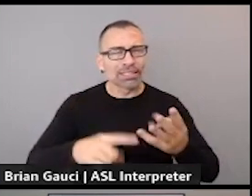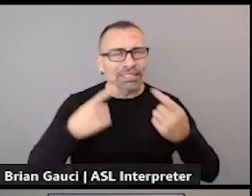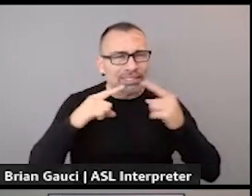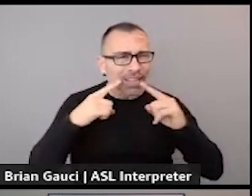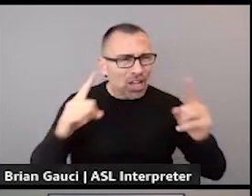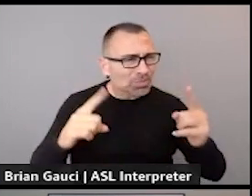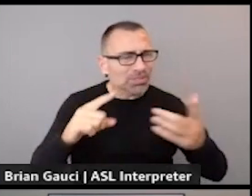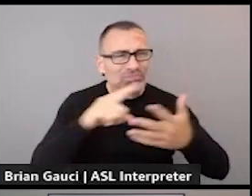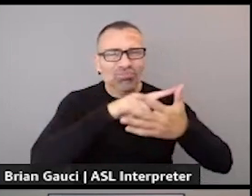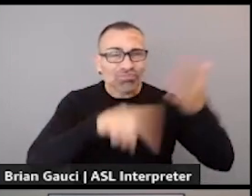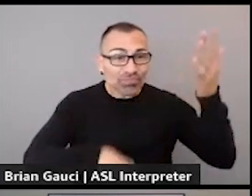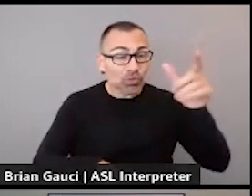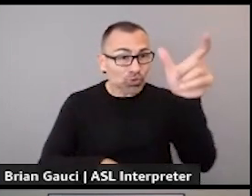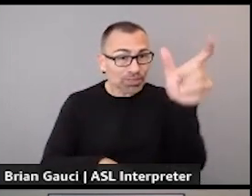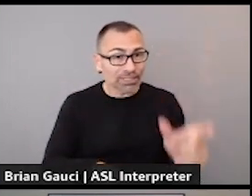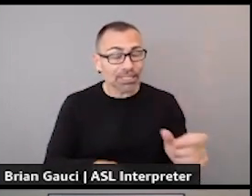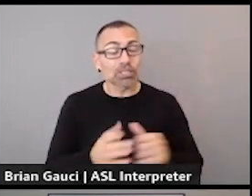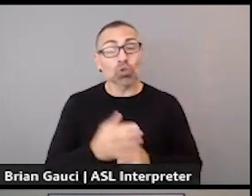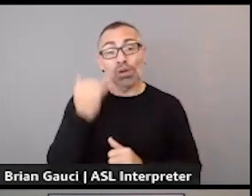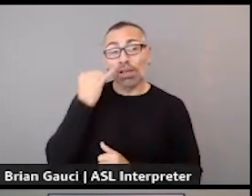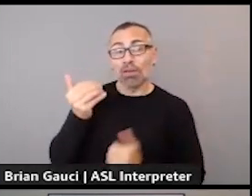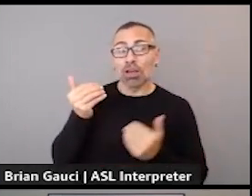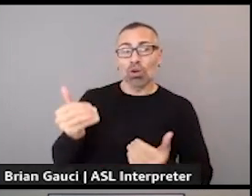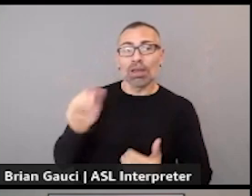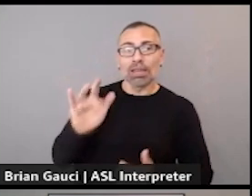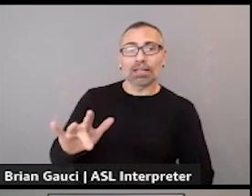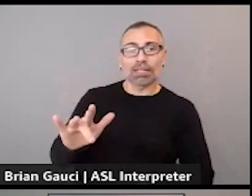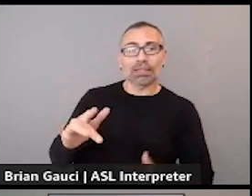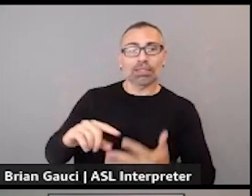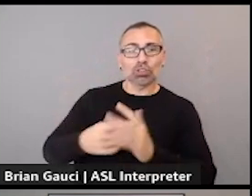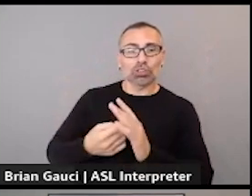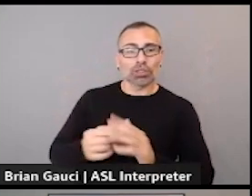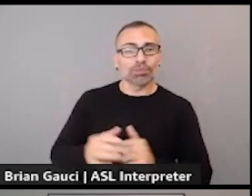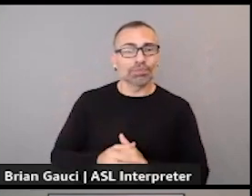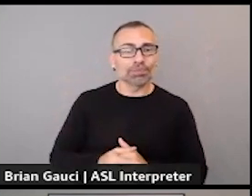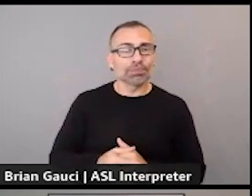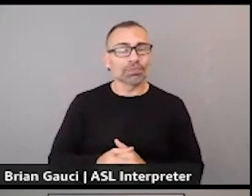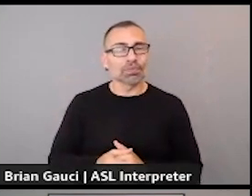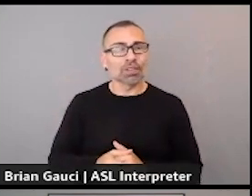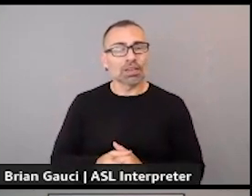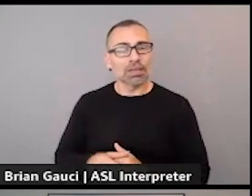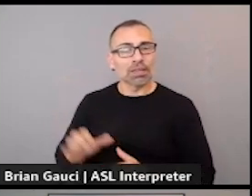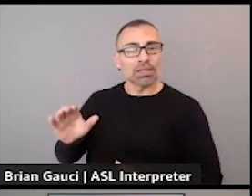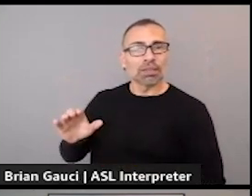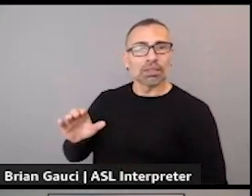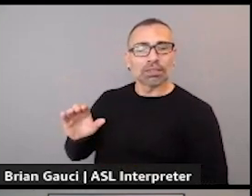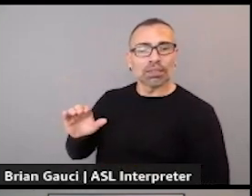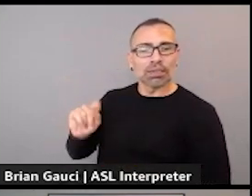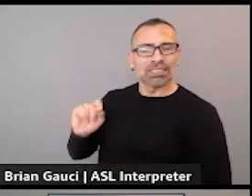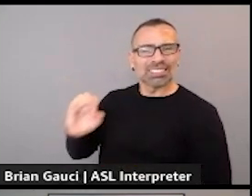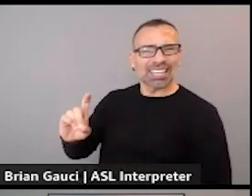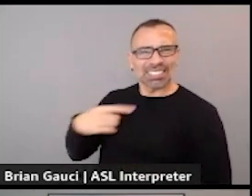and things like that. And Amazon has made those very highly engineered, very super